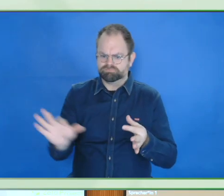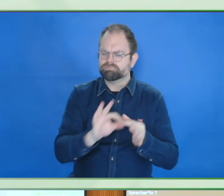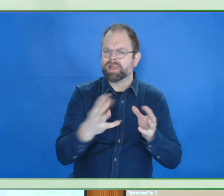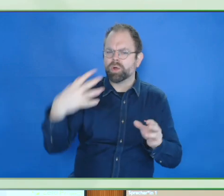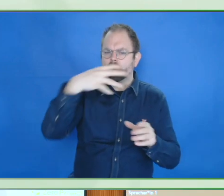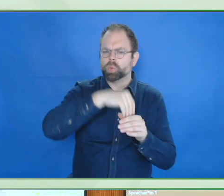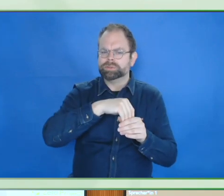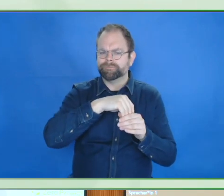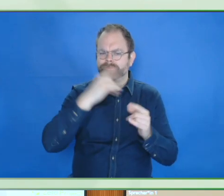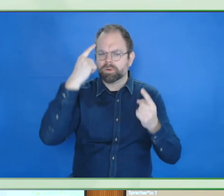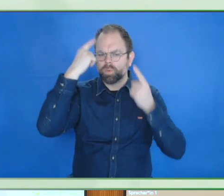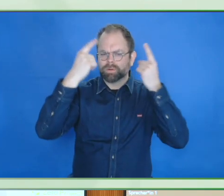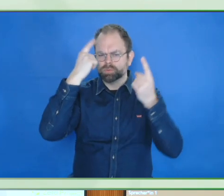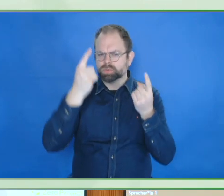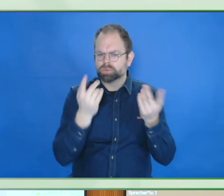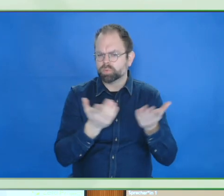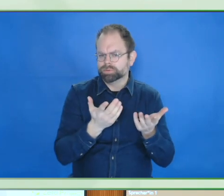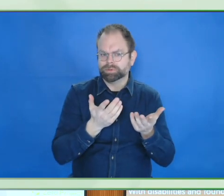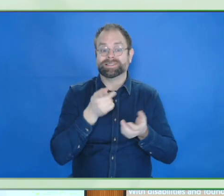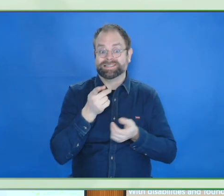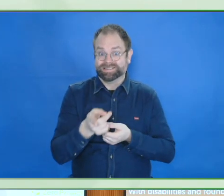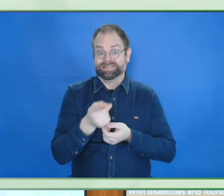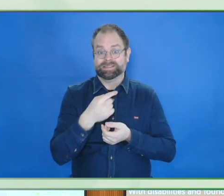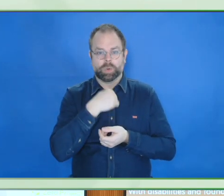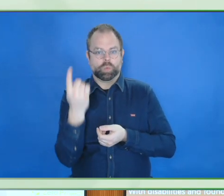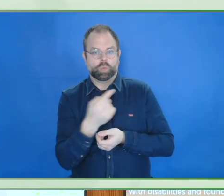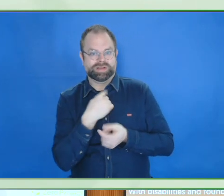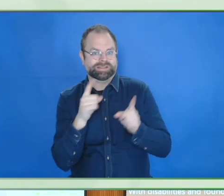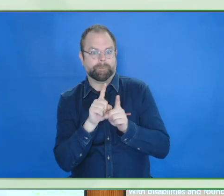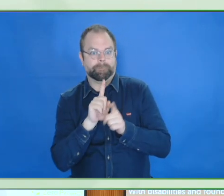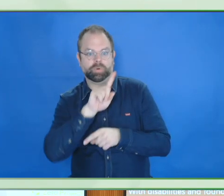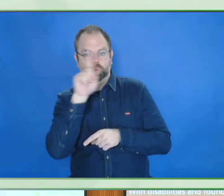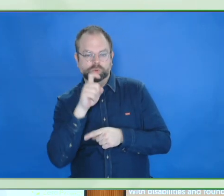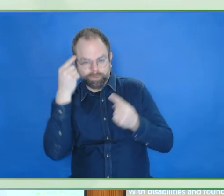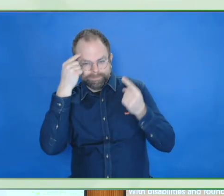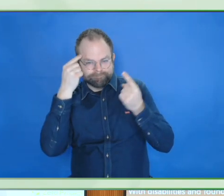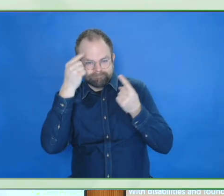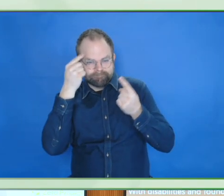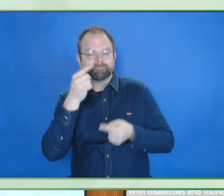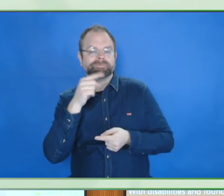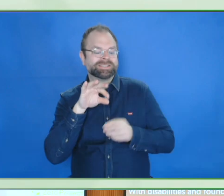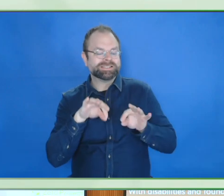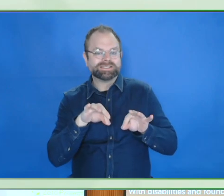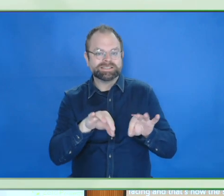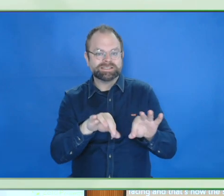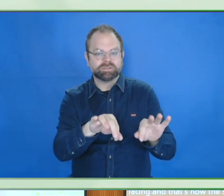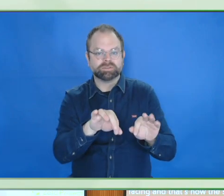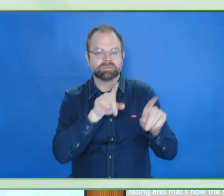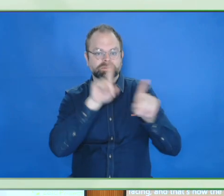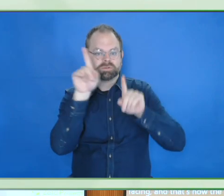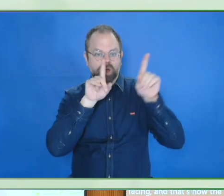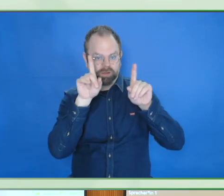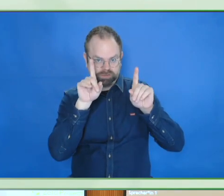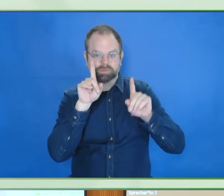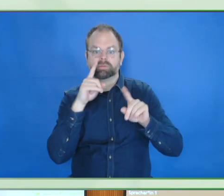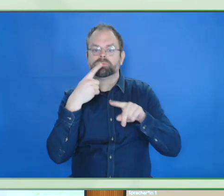founders of assistive technologies are facing. And that's how the Seed Inclusivity Program came to life. And it's a tailored